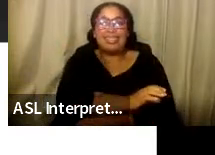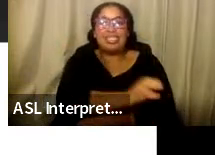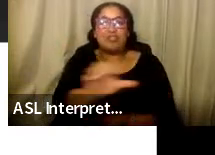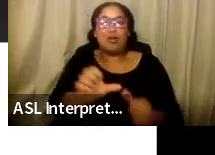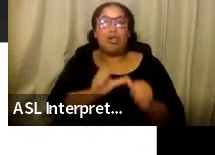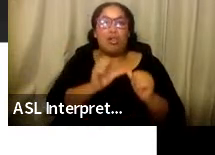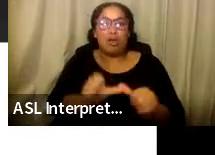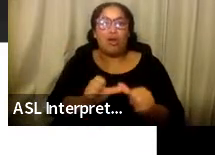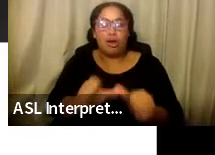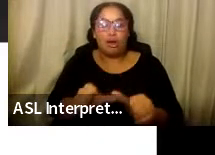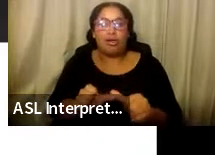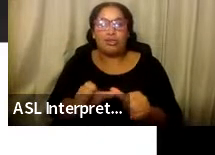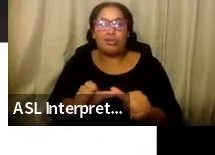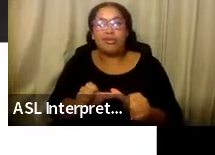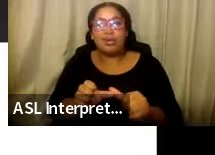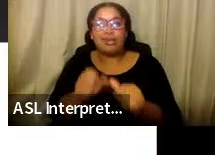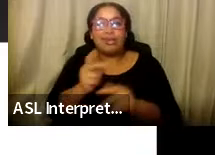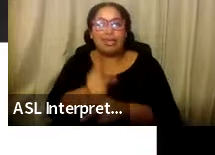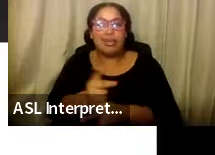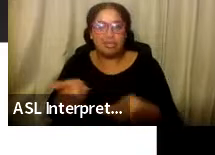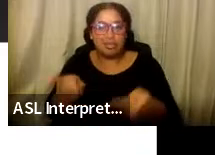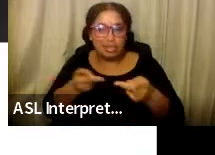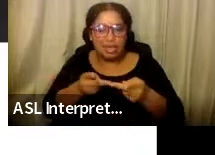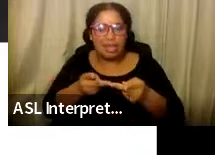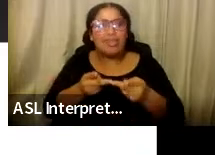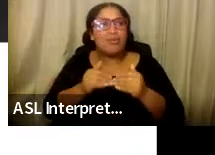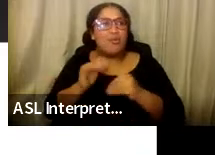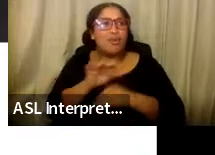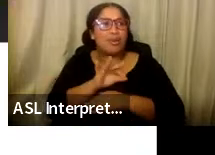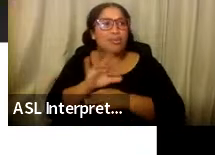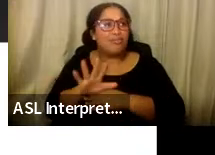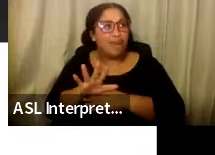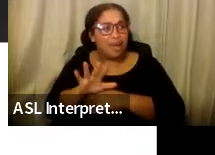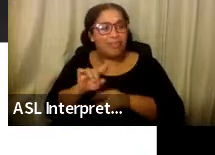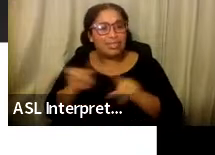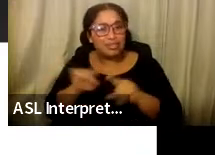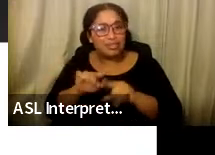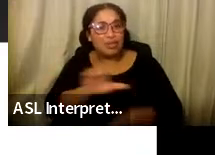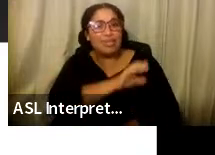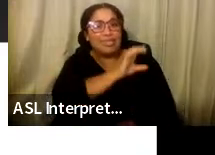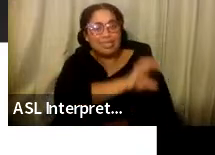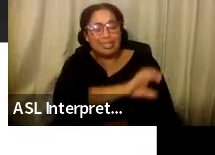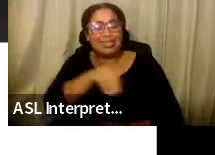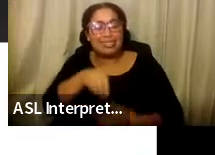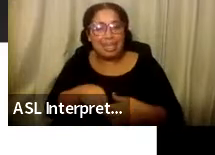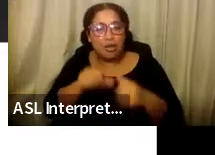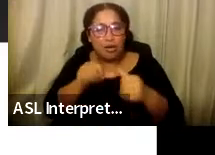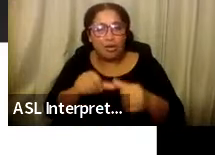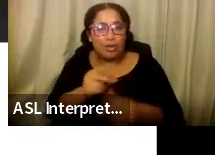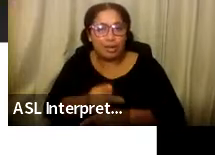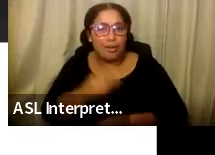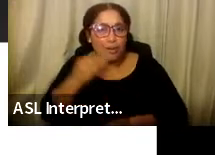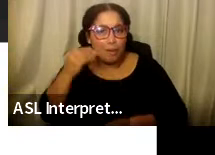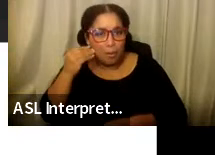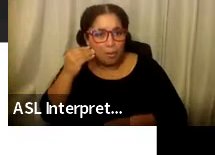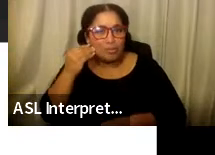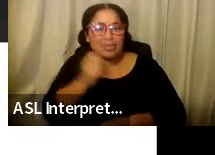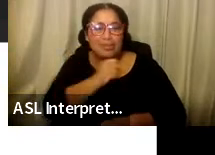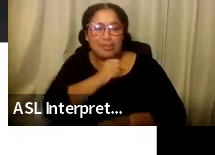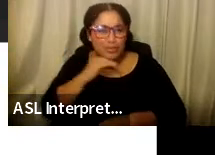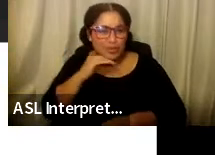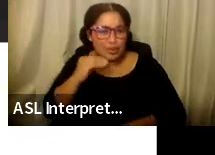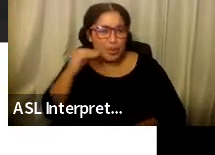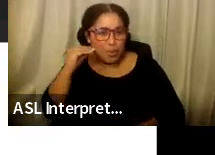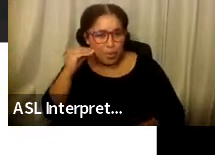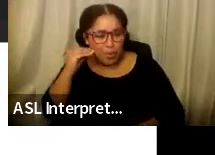care facilities. I believe we've done over 95 different clinics at long-term care facilities, and we've scheduled